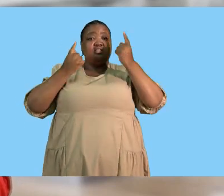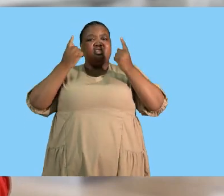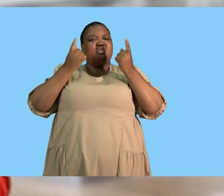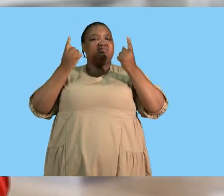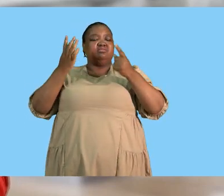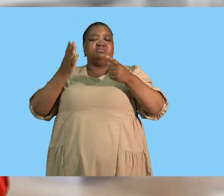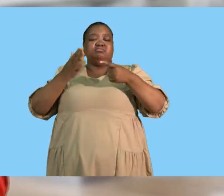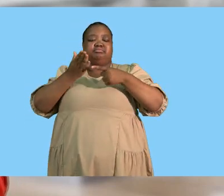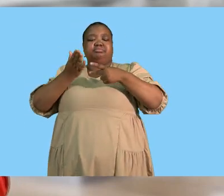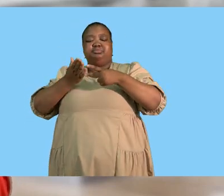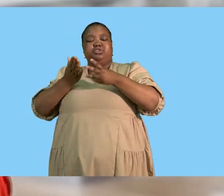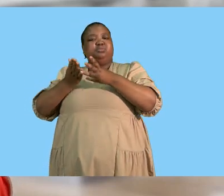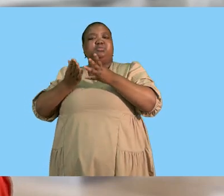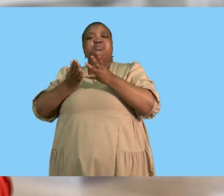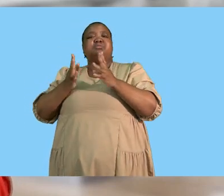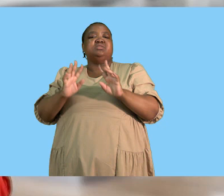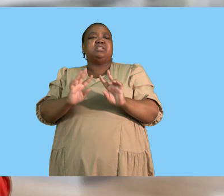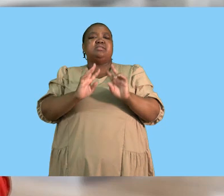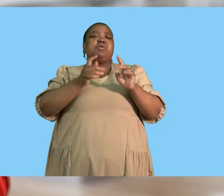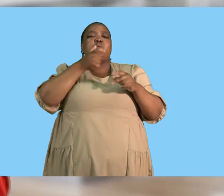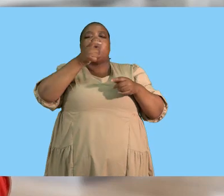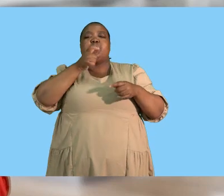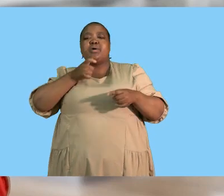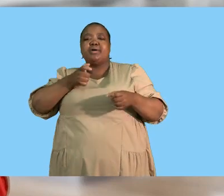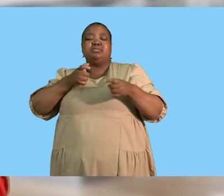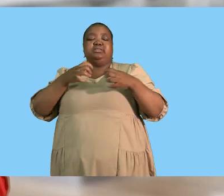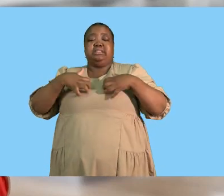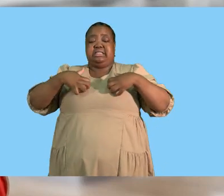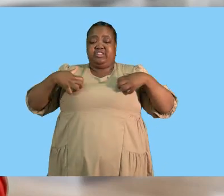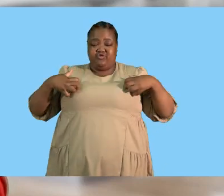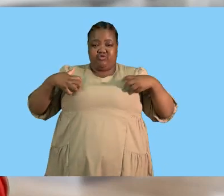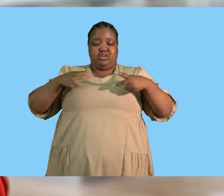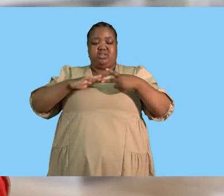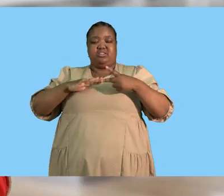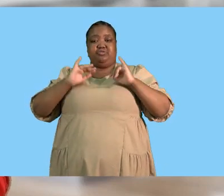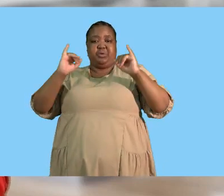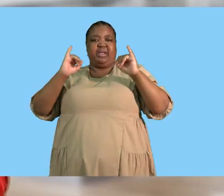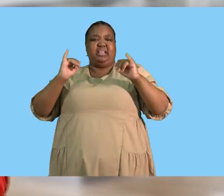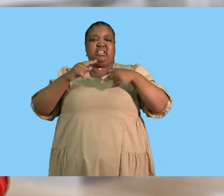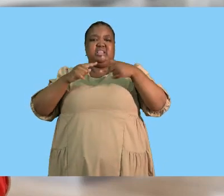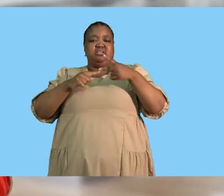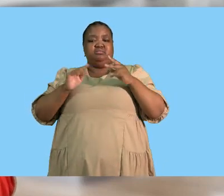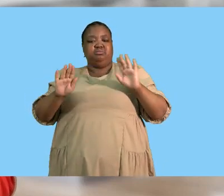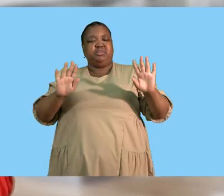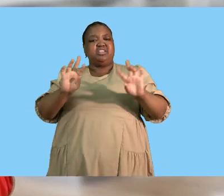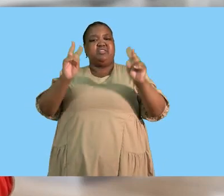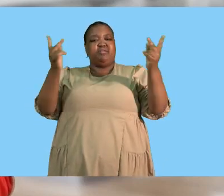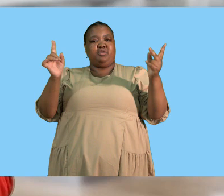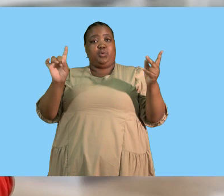do you make a difference between, or how rather do you differentiate between stress and crisis.